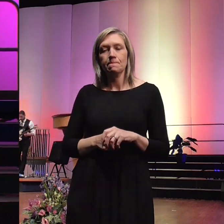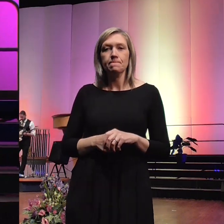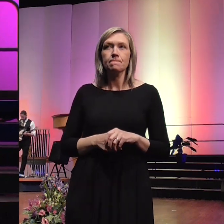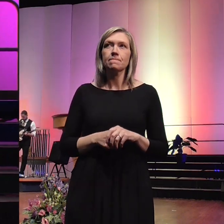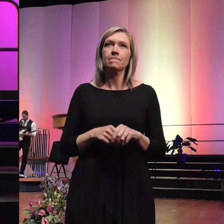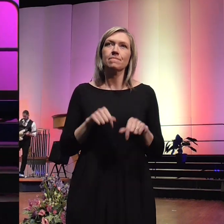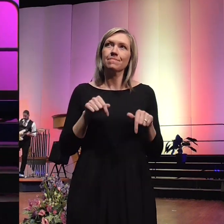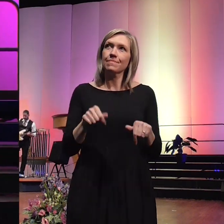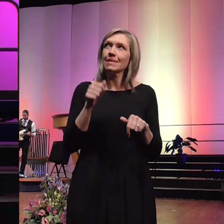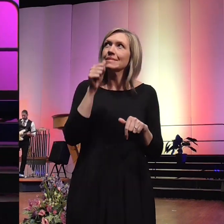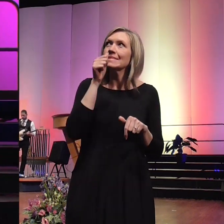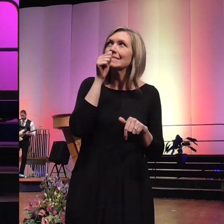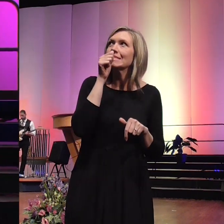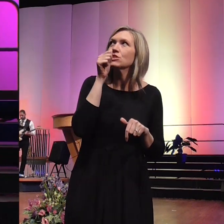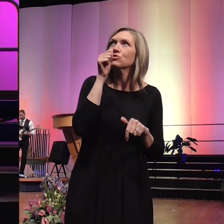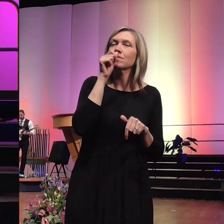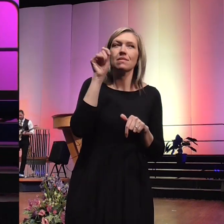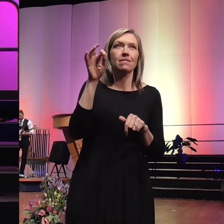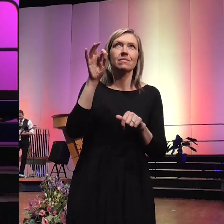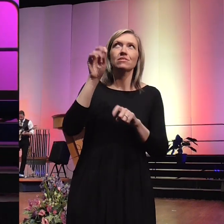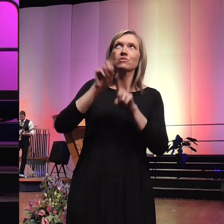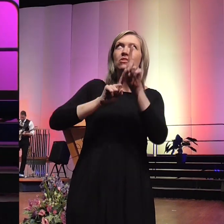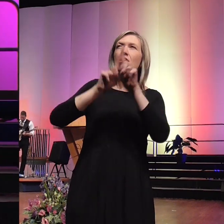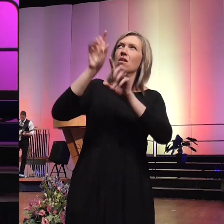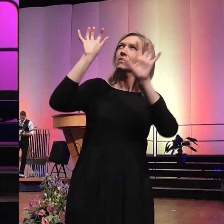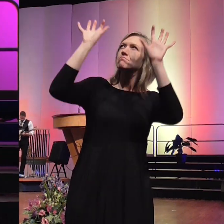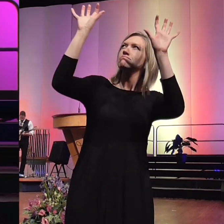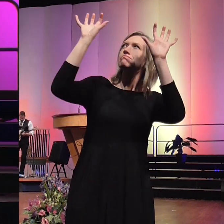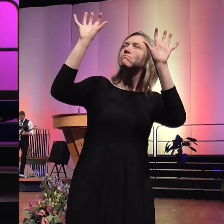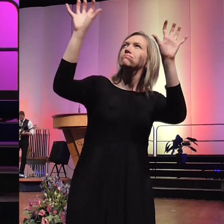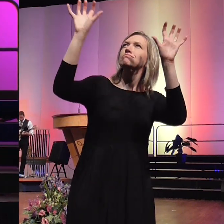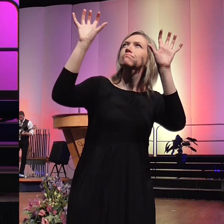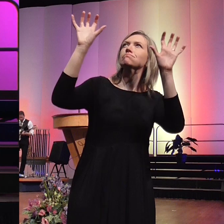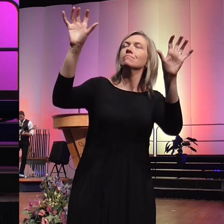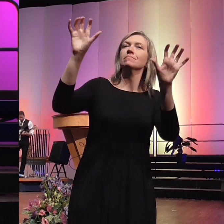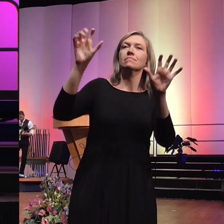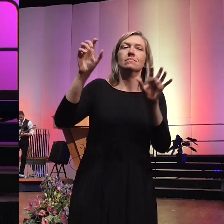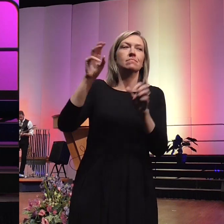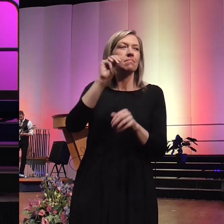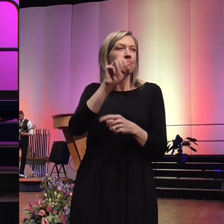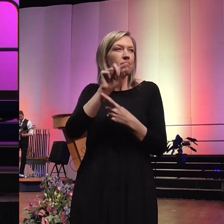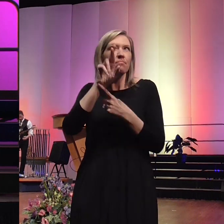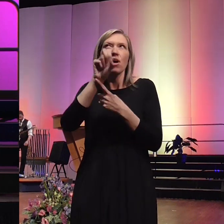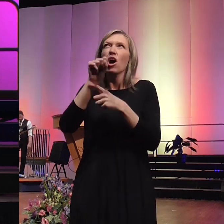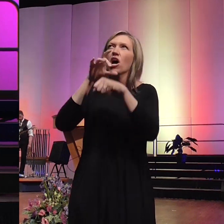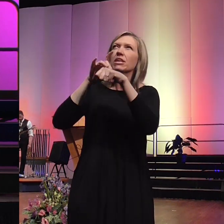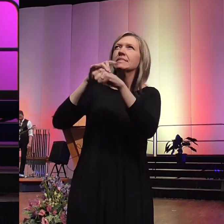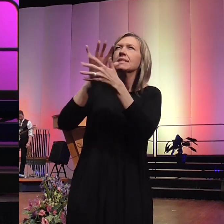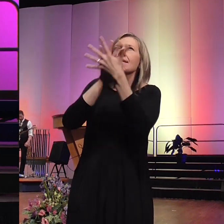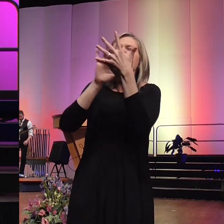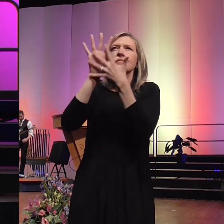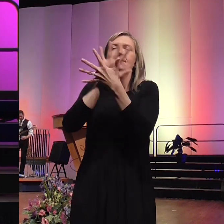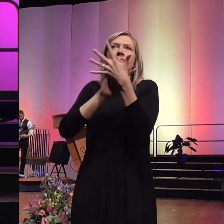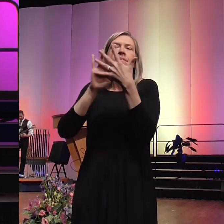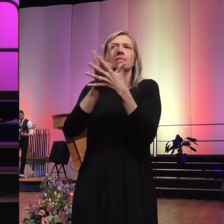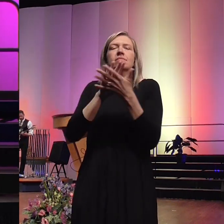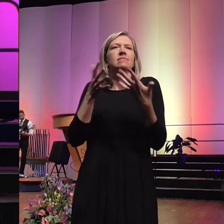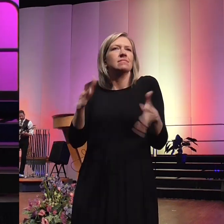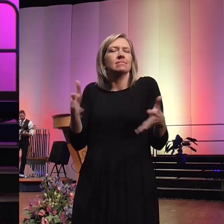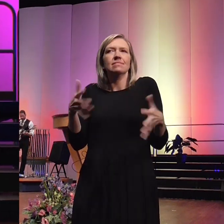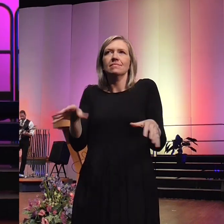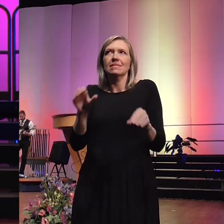The secret of the stars and the mysteries of Mars